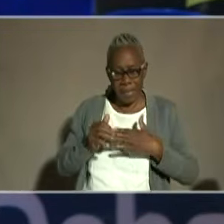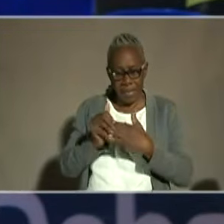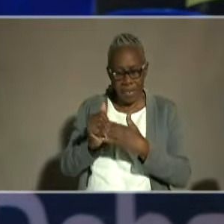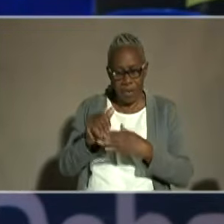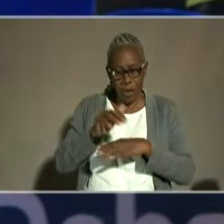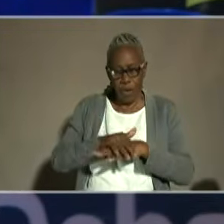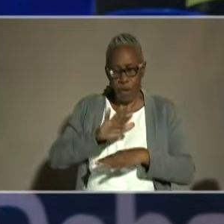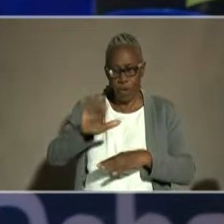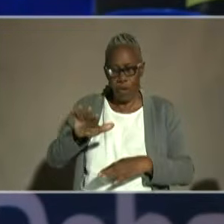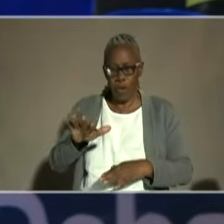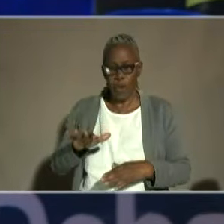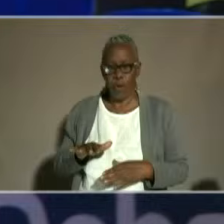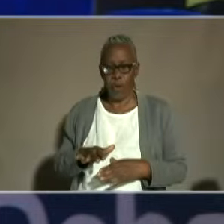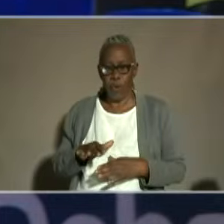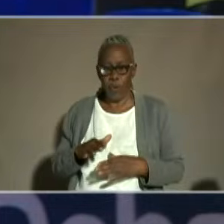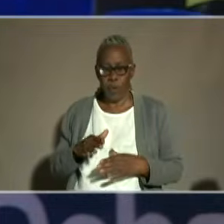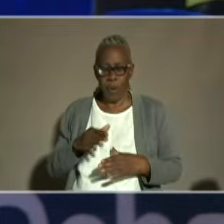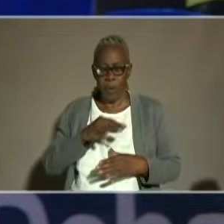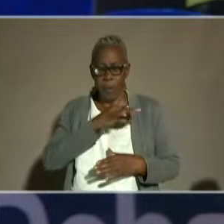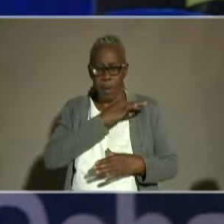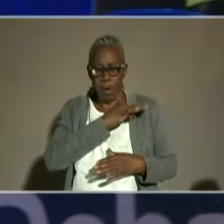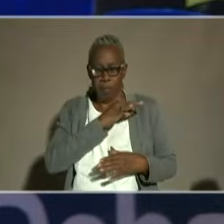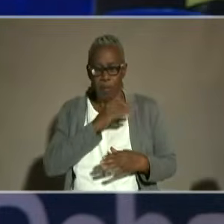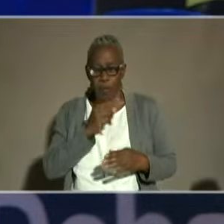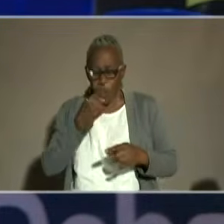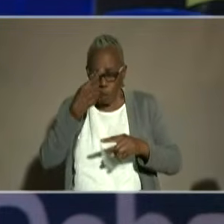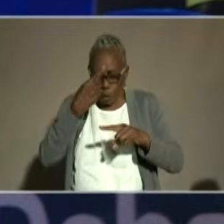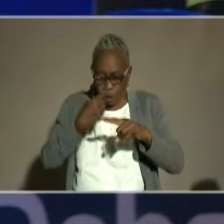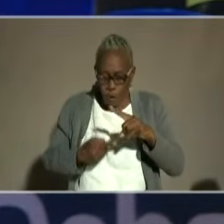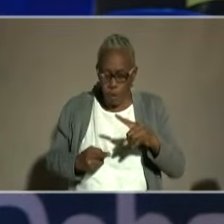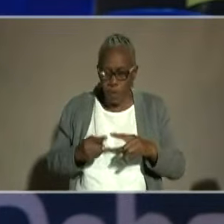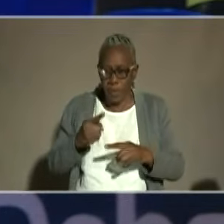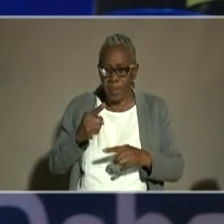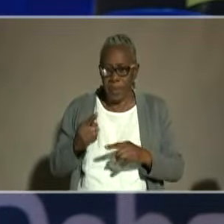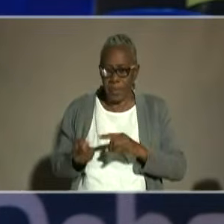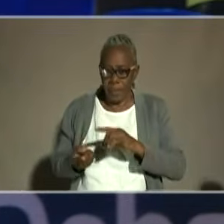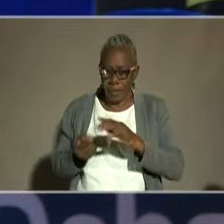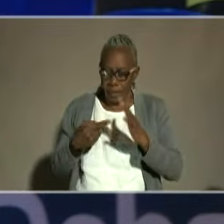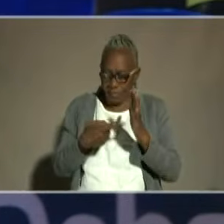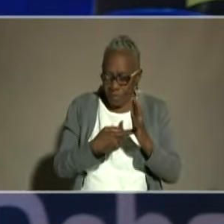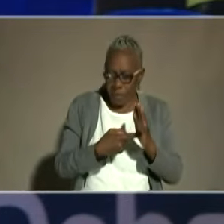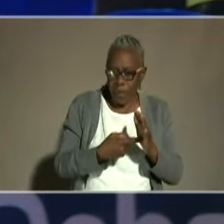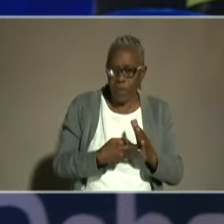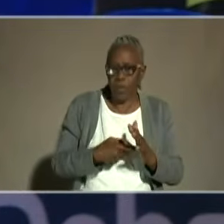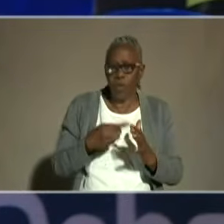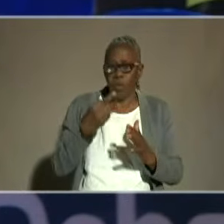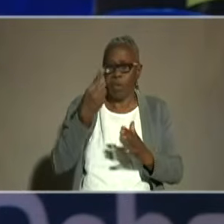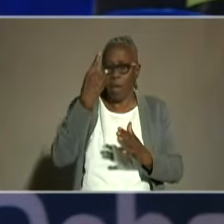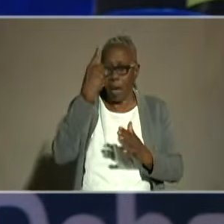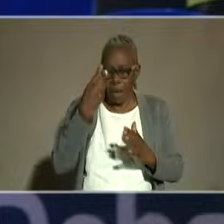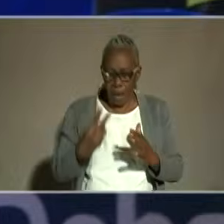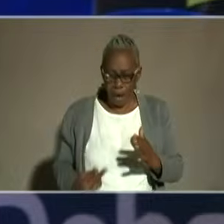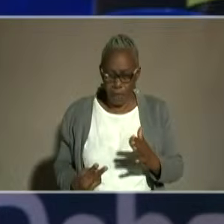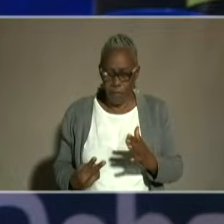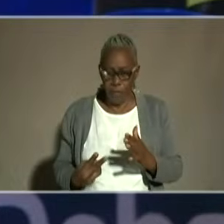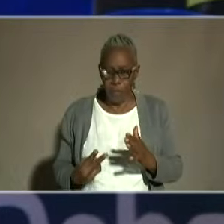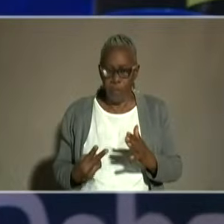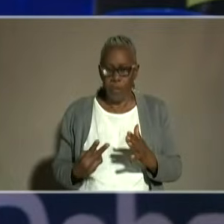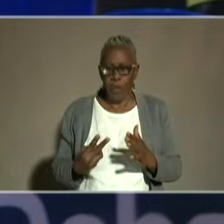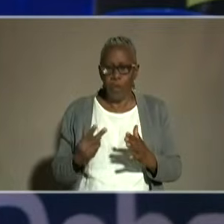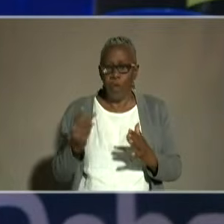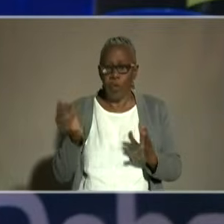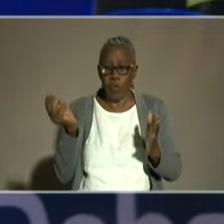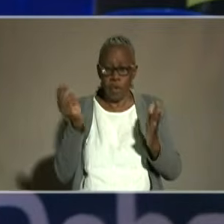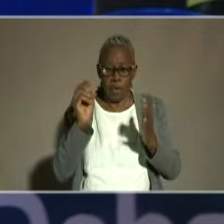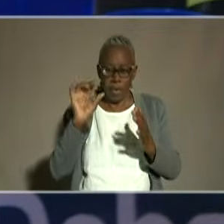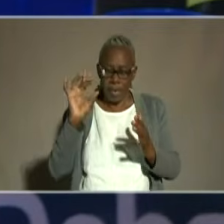debt in half. We have created 280,000 new jobs, brought in 85,000